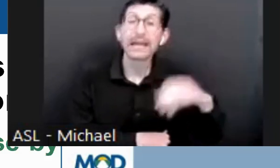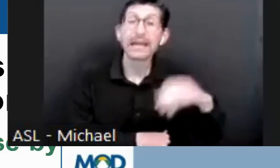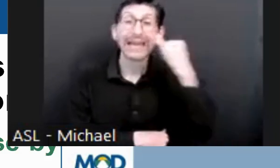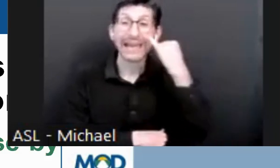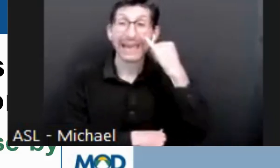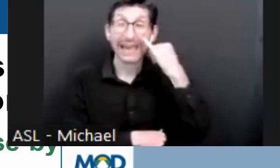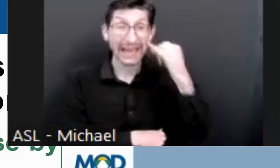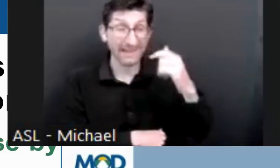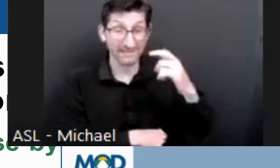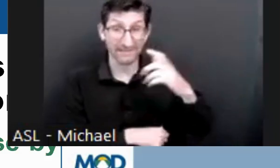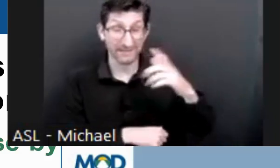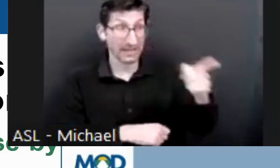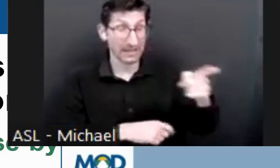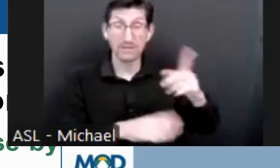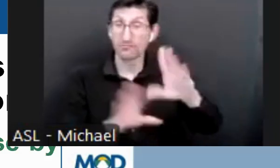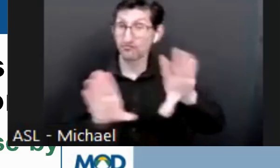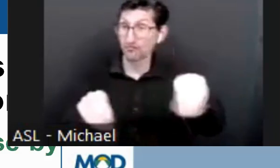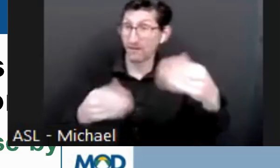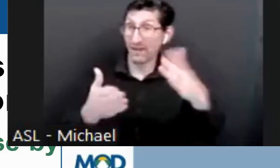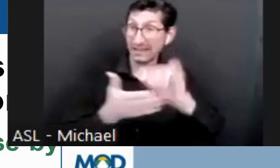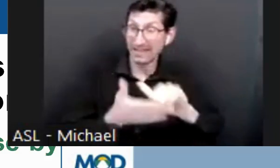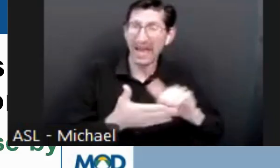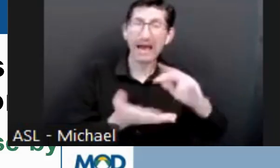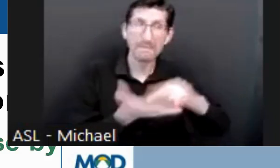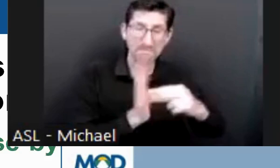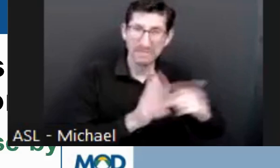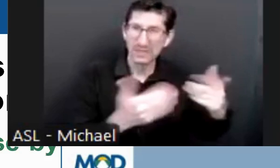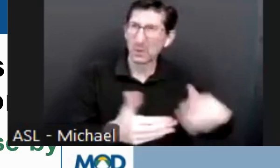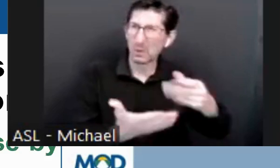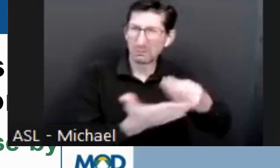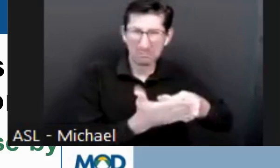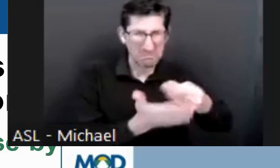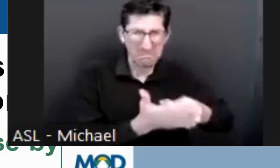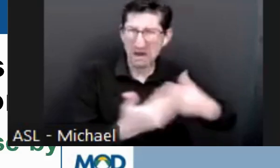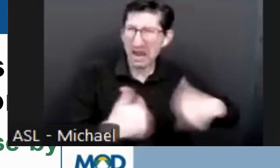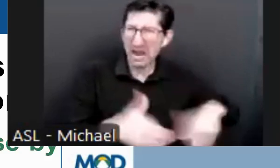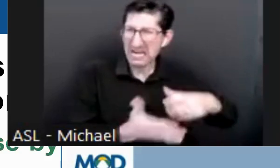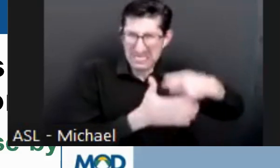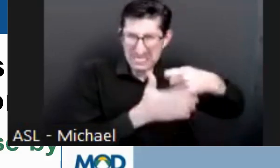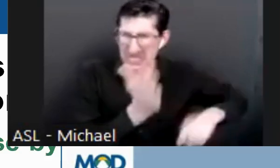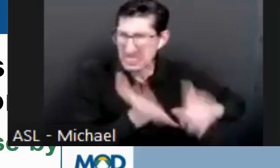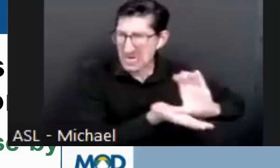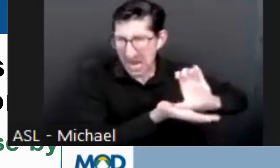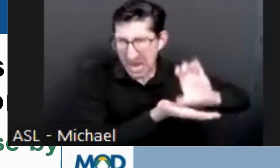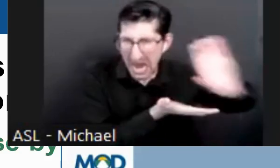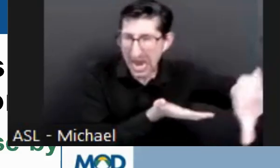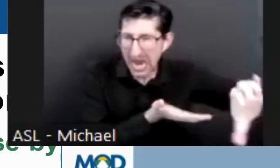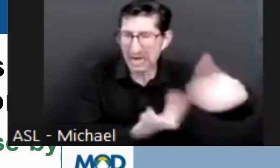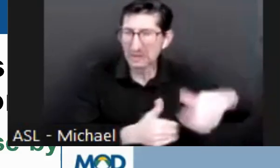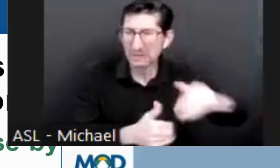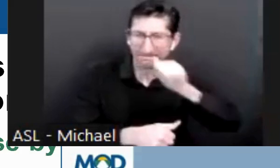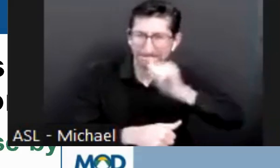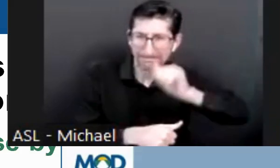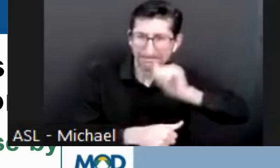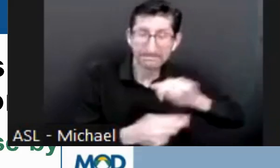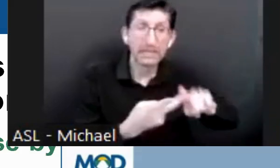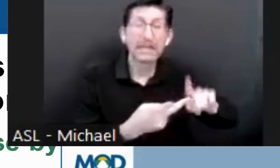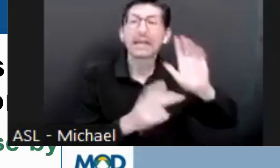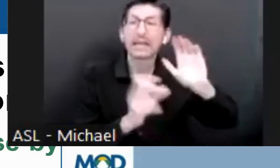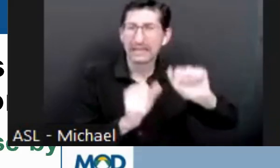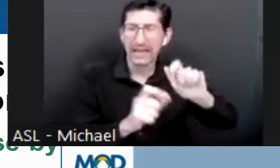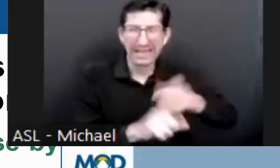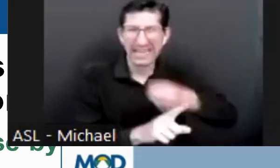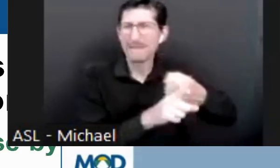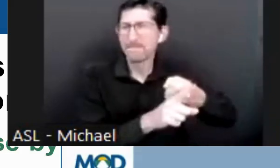granting it would result in an undue financial administrative burden, if it would result in a fundamental alteration to the business, it